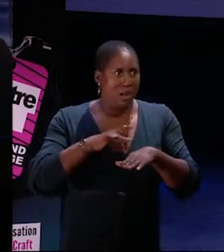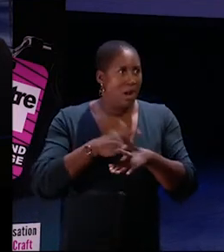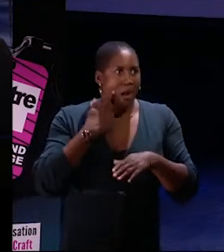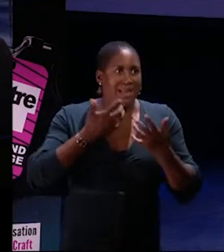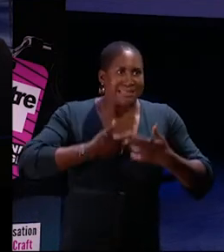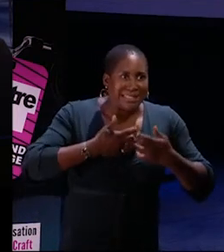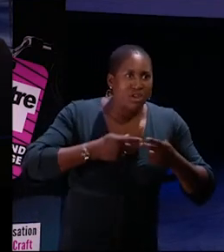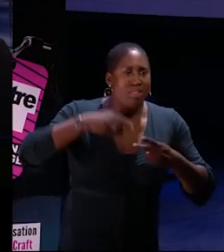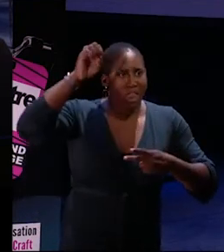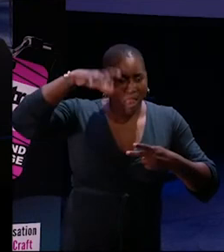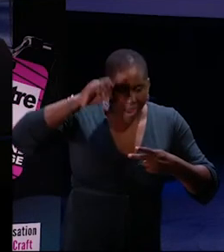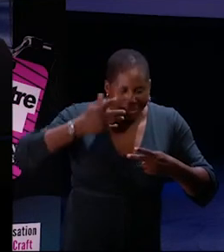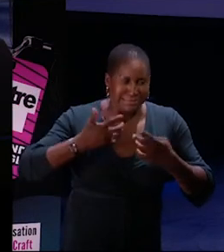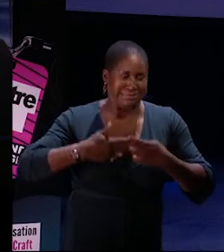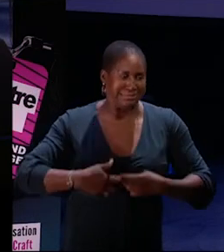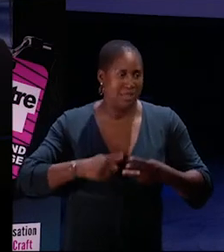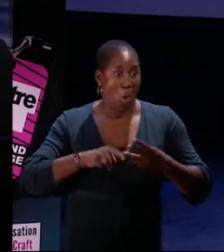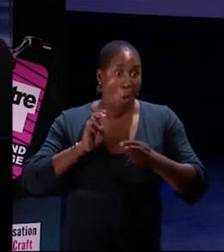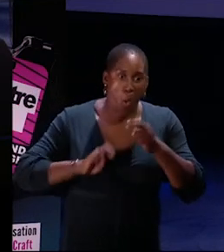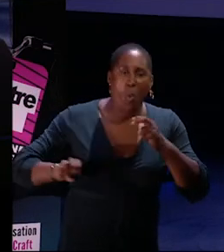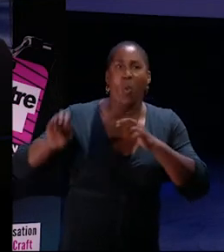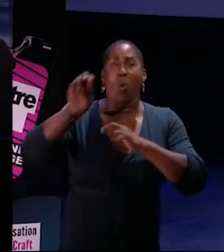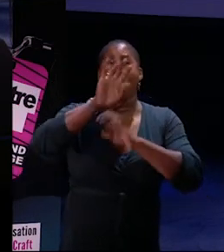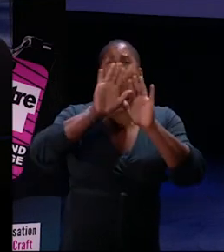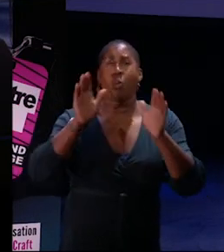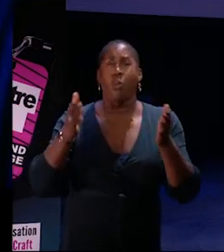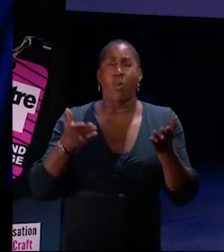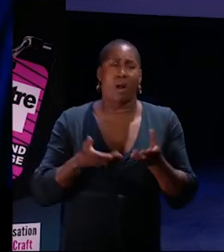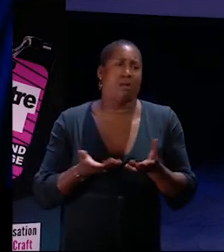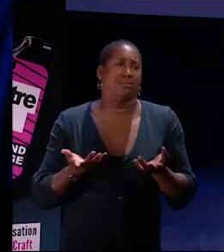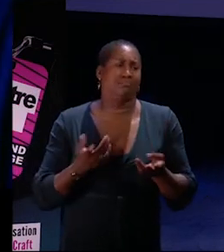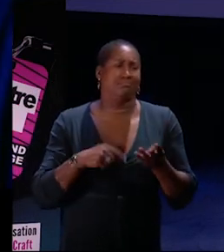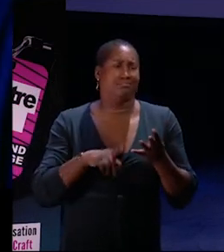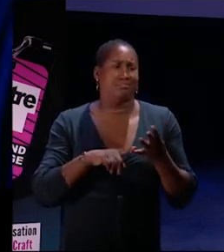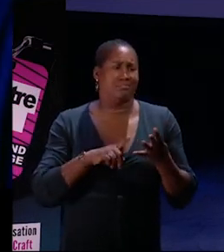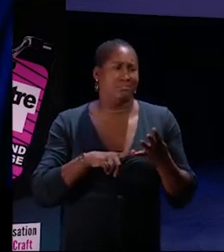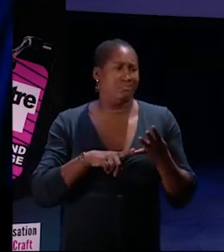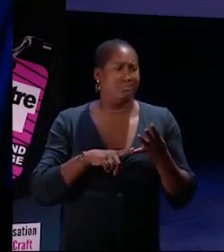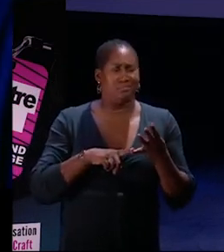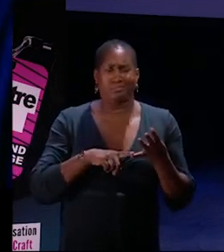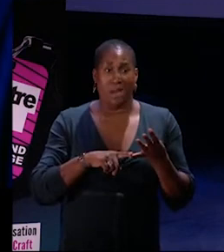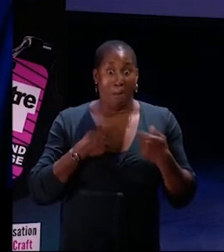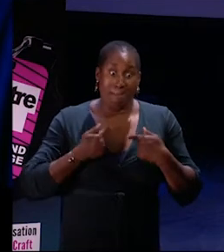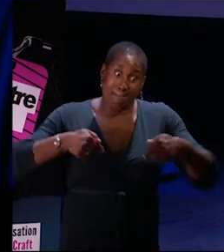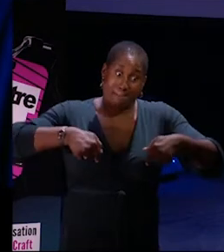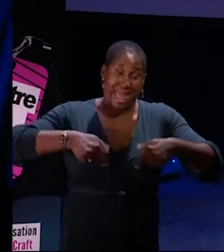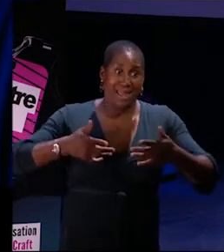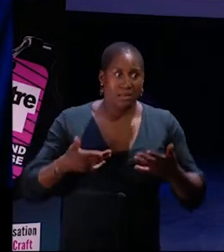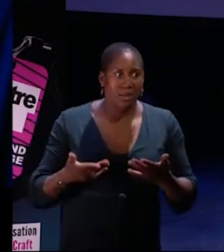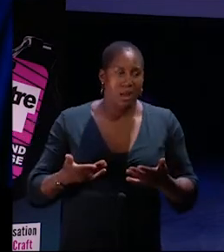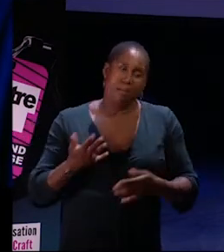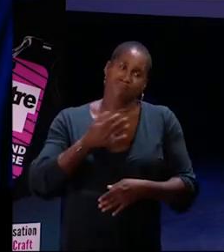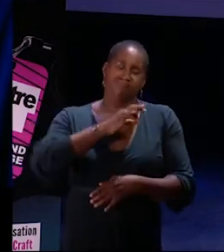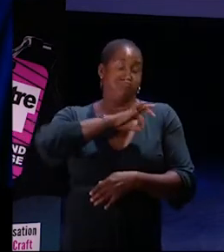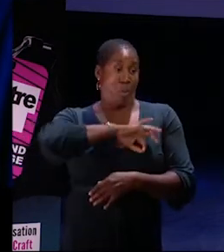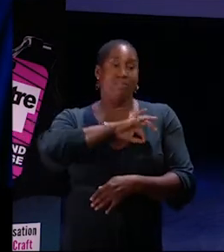worked as a lighting technician. I've toured all over the world. I'm now here, which is, I'm very privileged